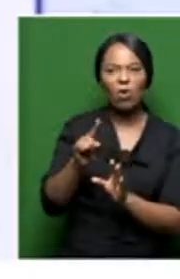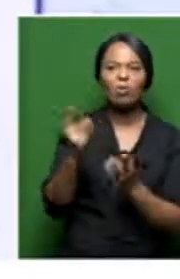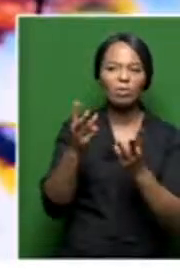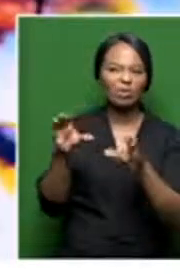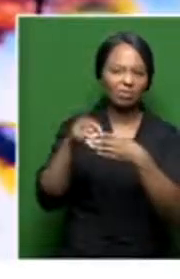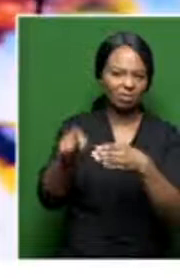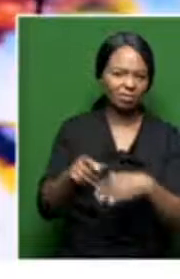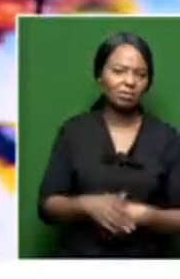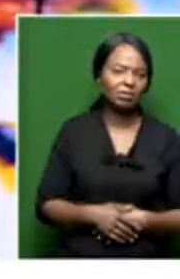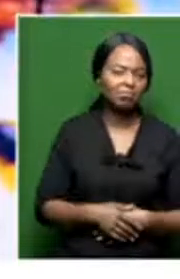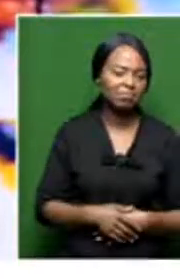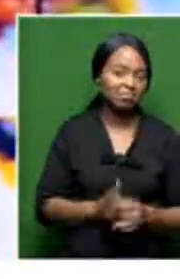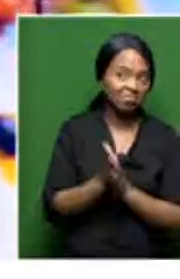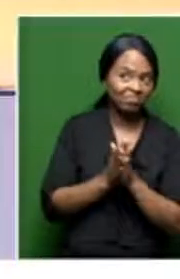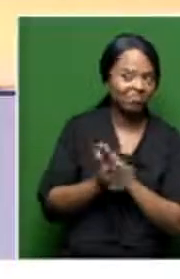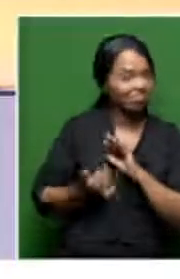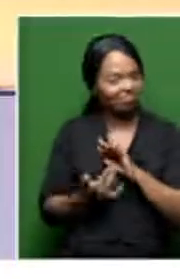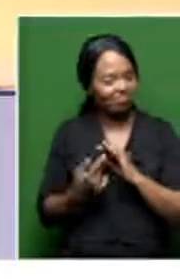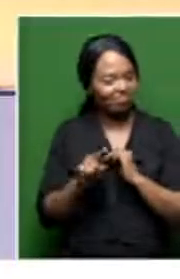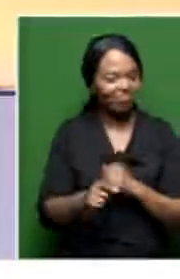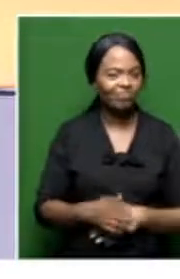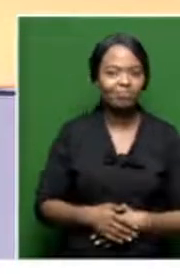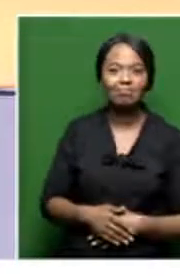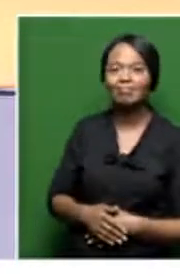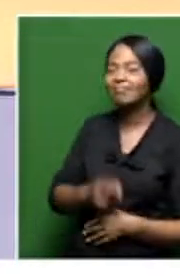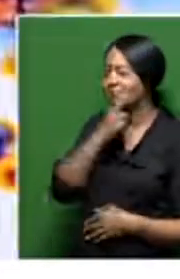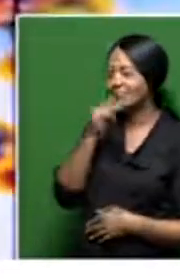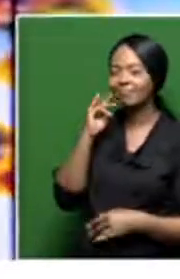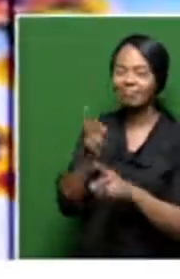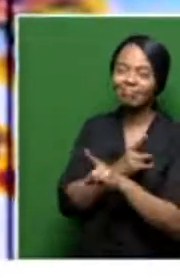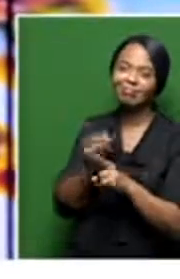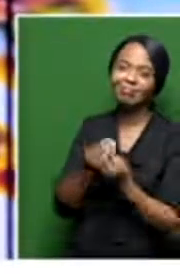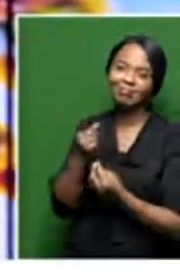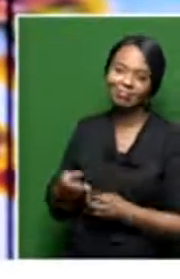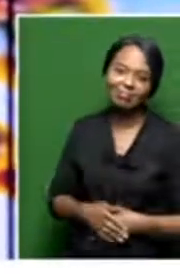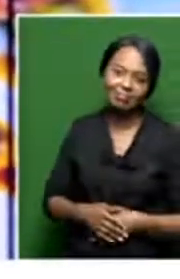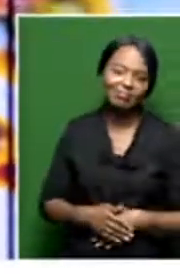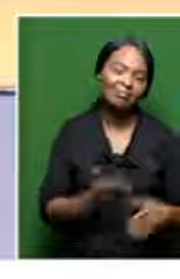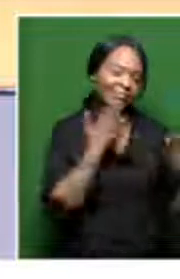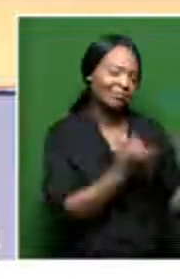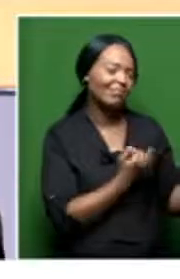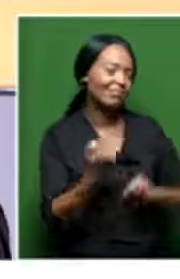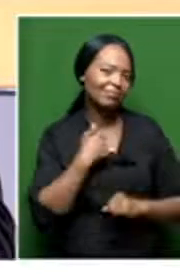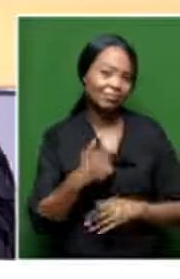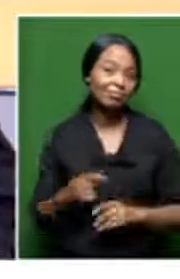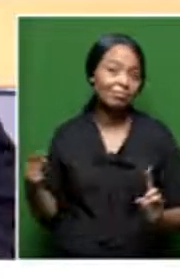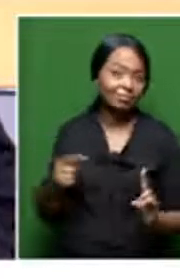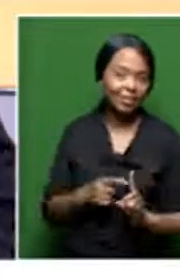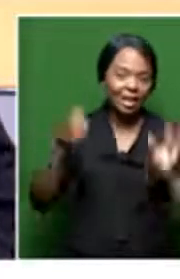it. And All right. Kelly, lovely chatting to you, man. Thank you so much for joining us. Thank you so much for having me, guys. Great stuff. We just spoke to